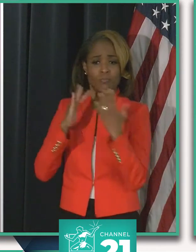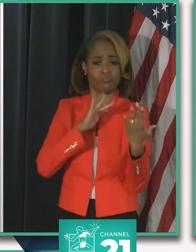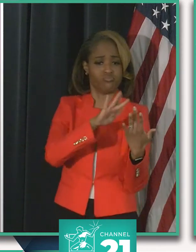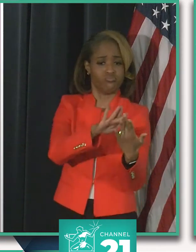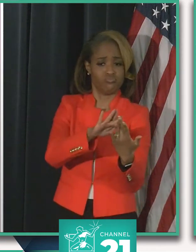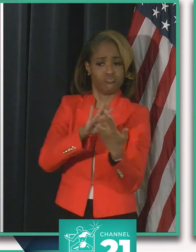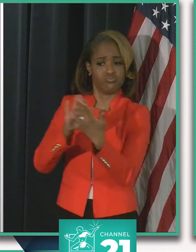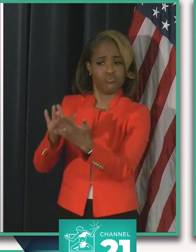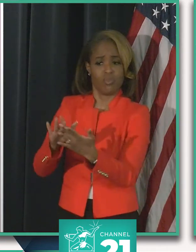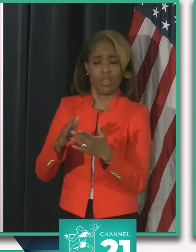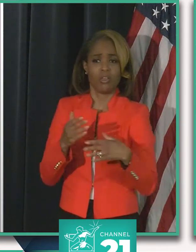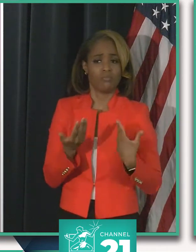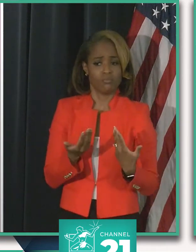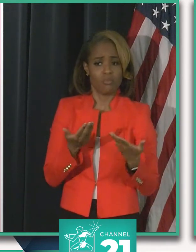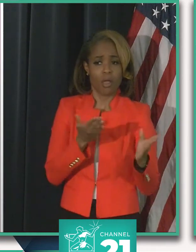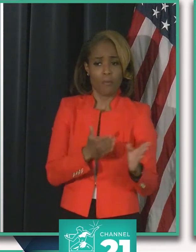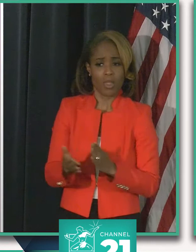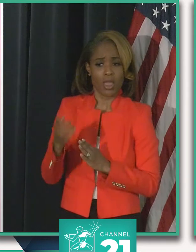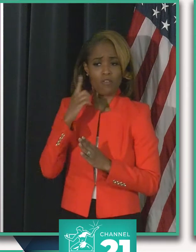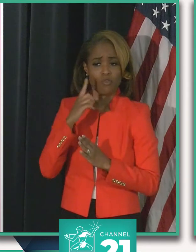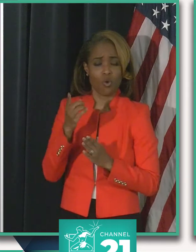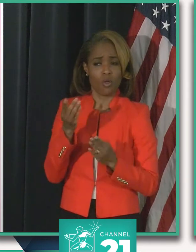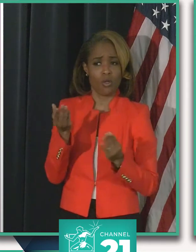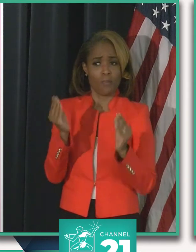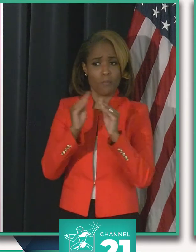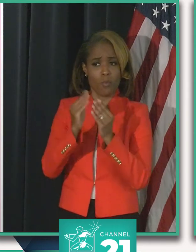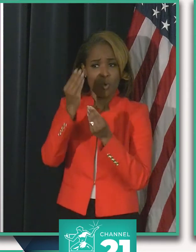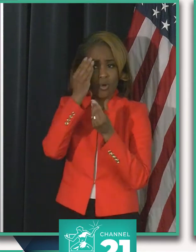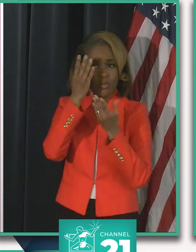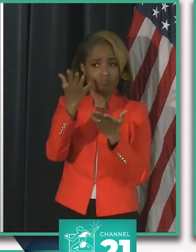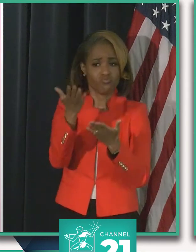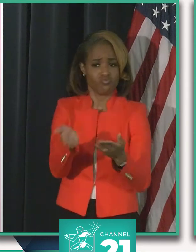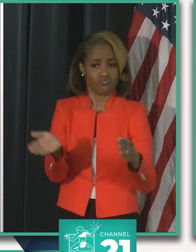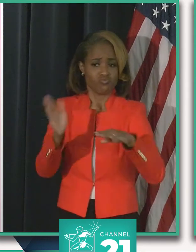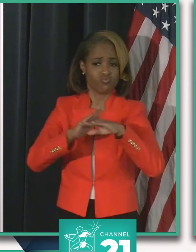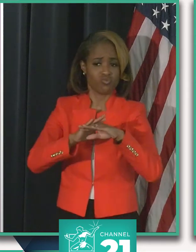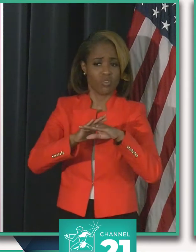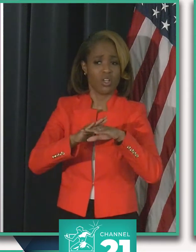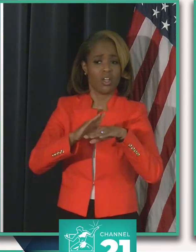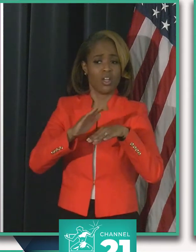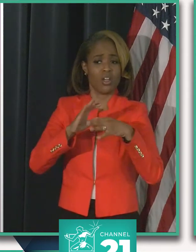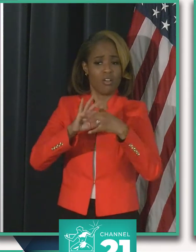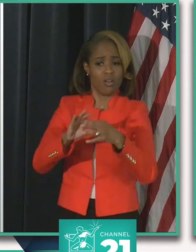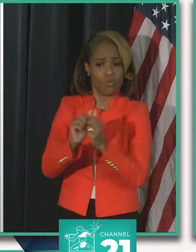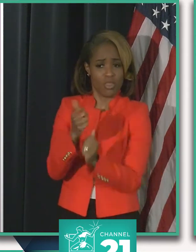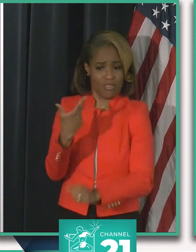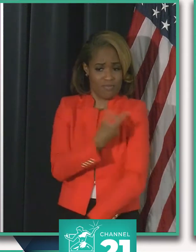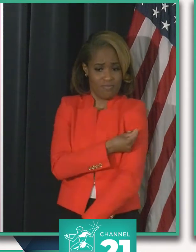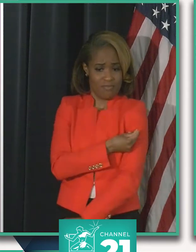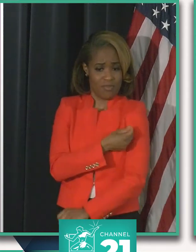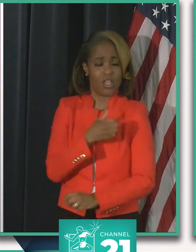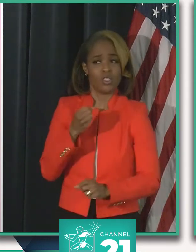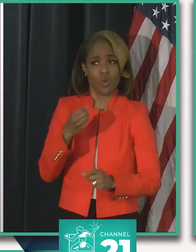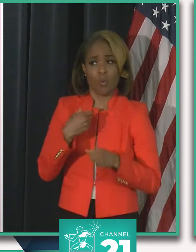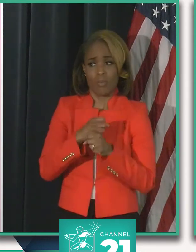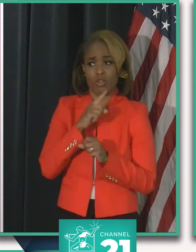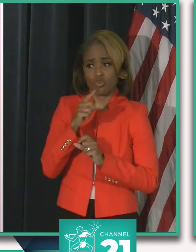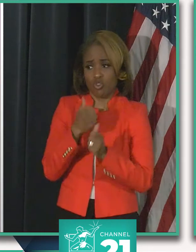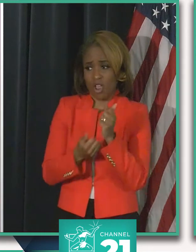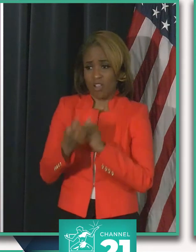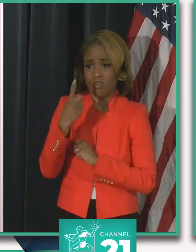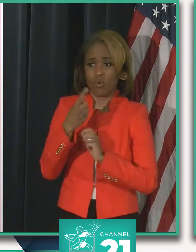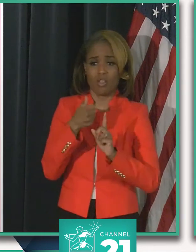the plan to increase information on vaccine information so that we can make sure that everyone in the city is